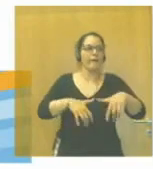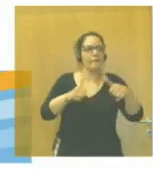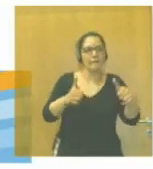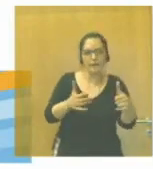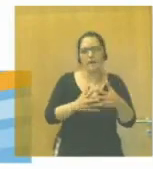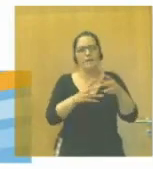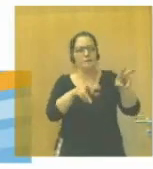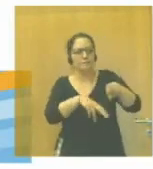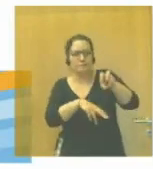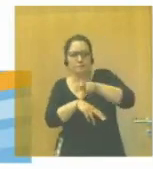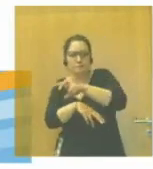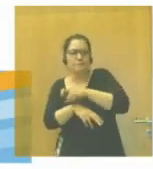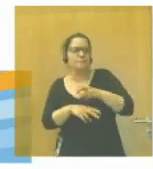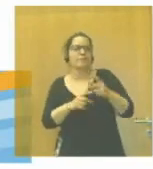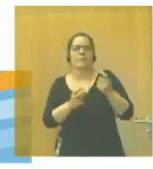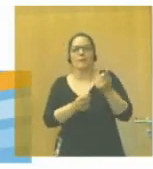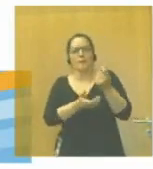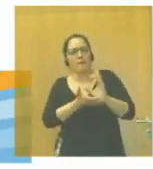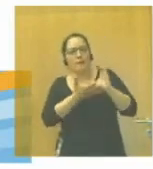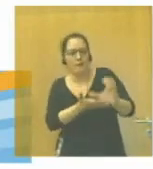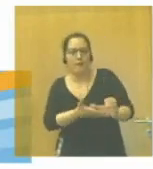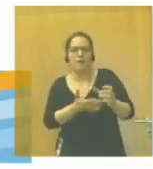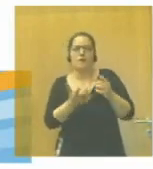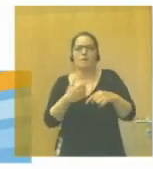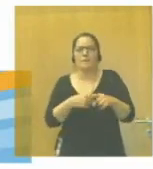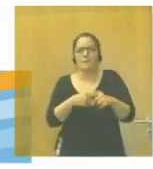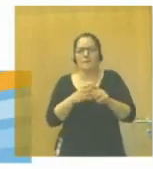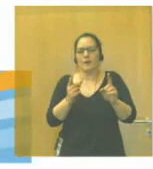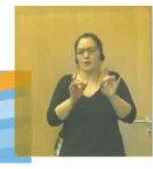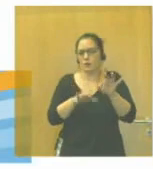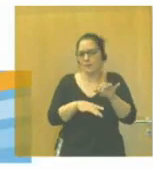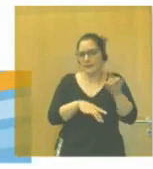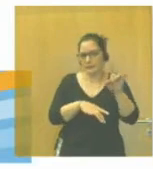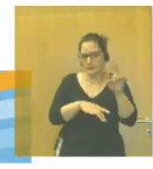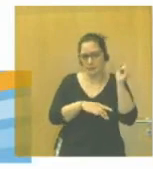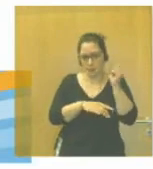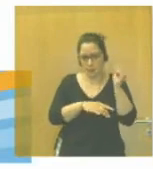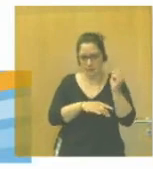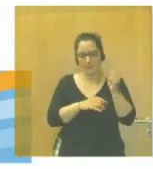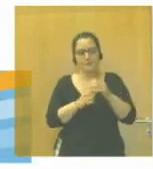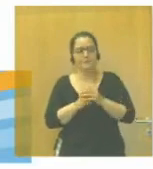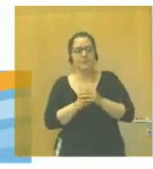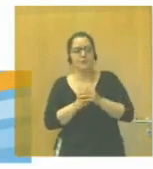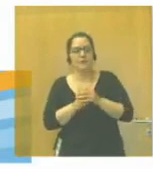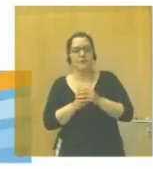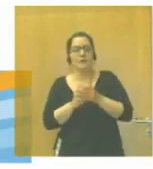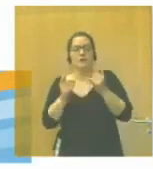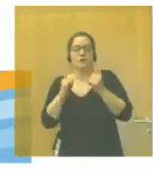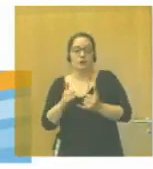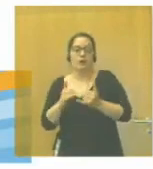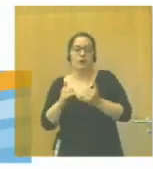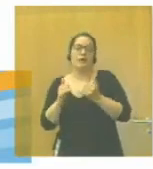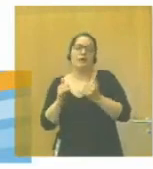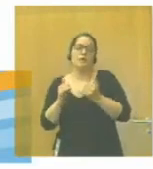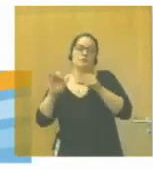and really incredible moments, but they're not going to have the long-term outcomes that you want. So this is 7 components that really